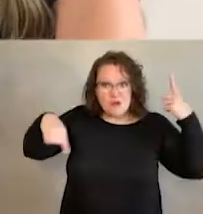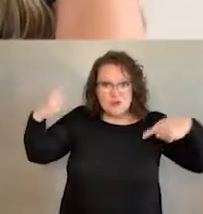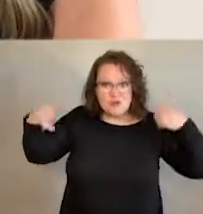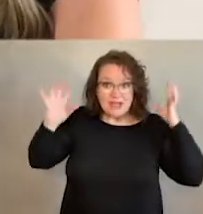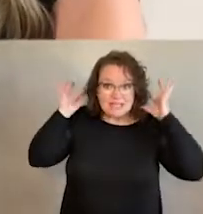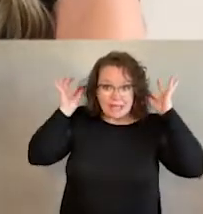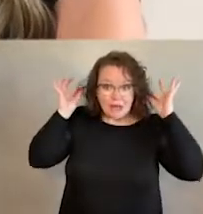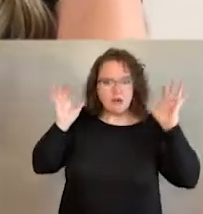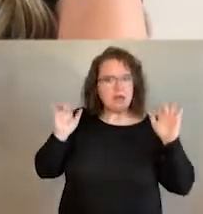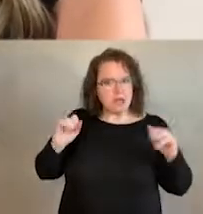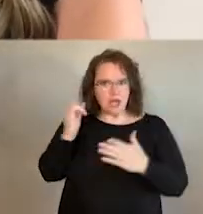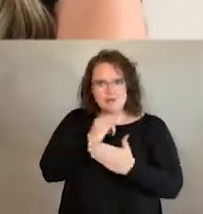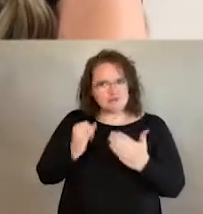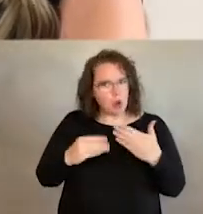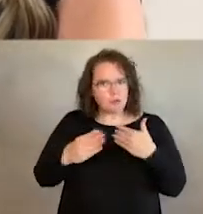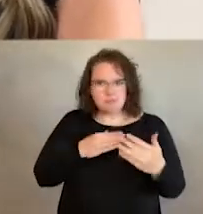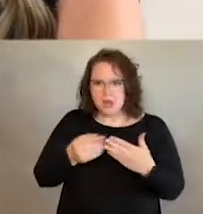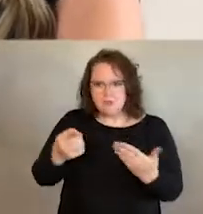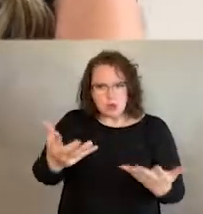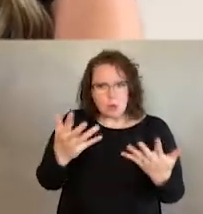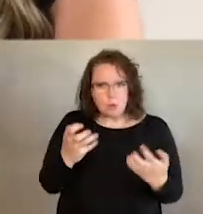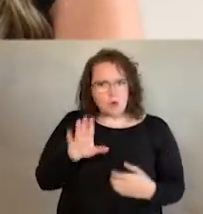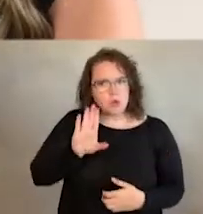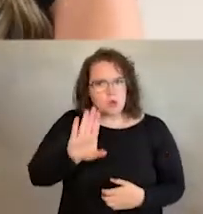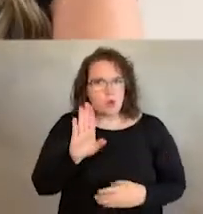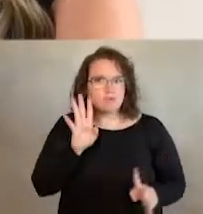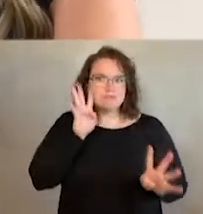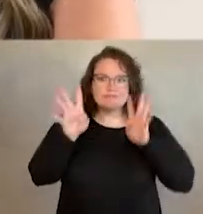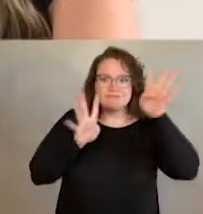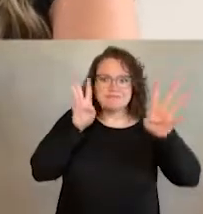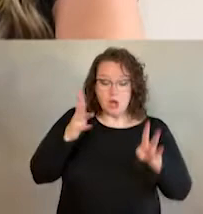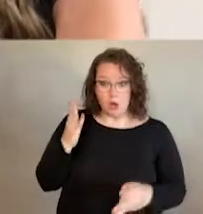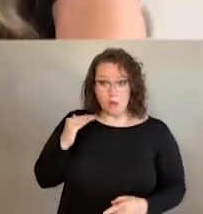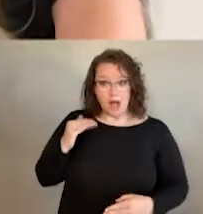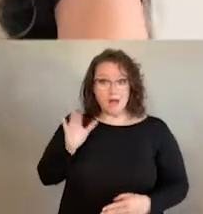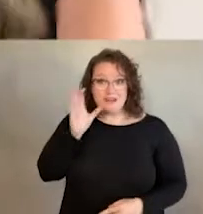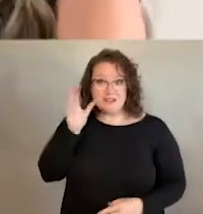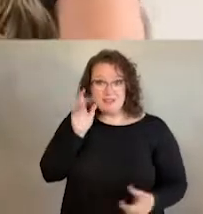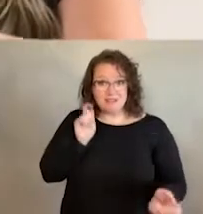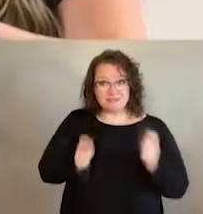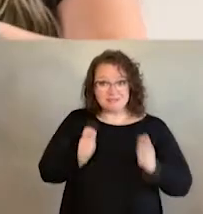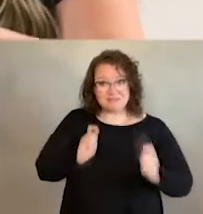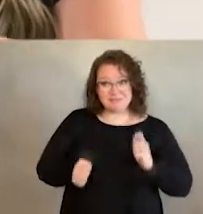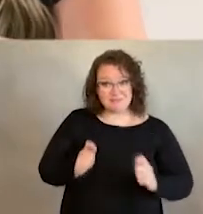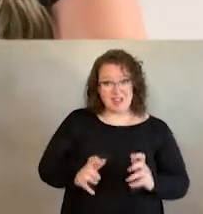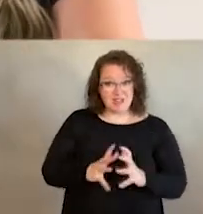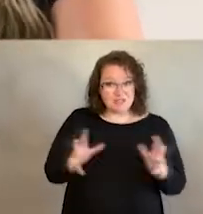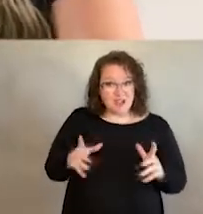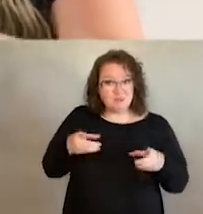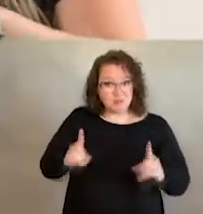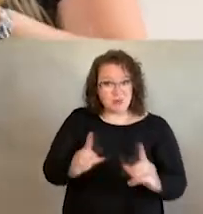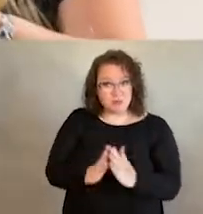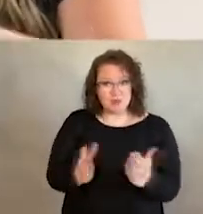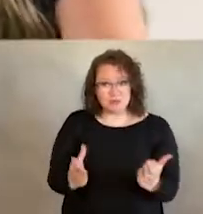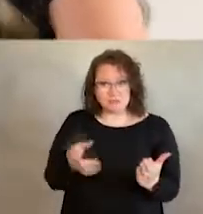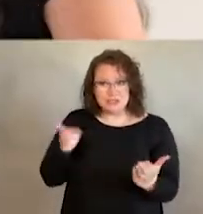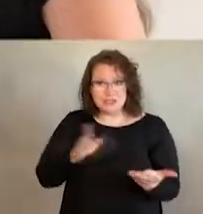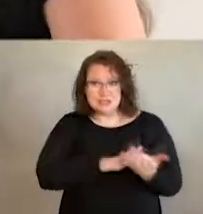have crazy hair, you can change it up however you want. Use your imagination, because she changes a lot throughout the book. She even turns into a house.